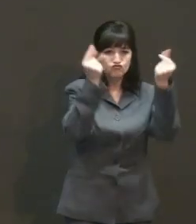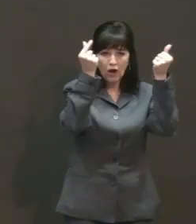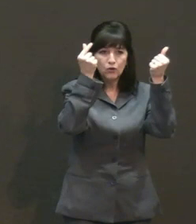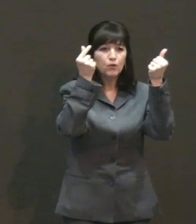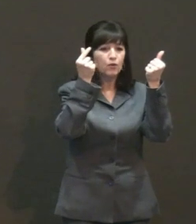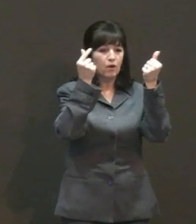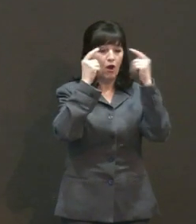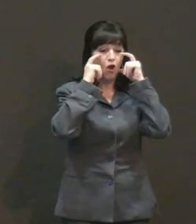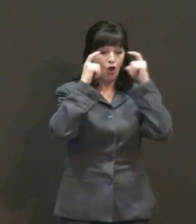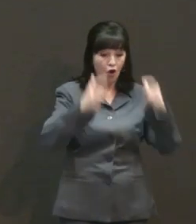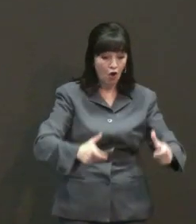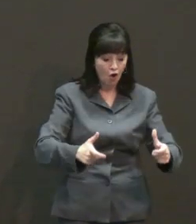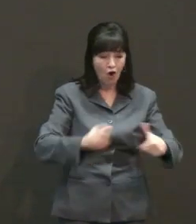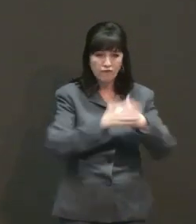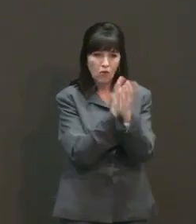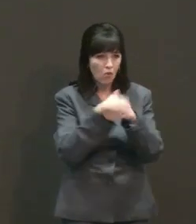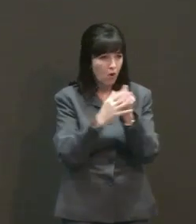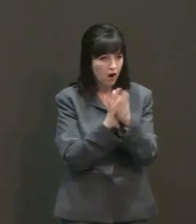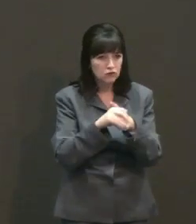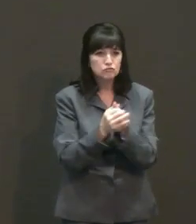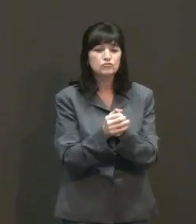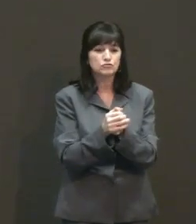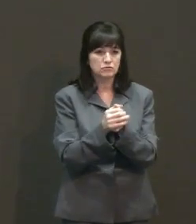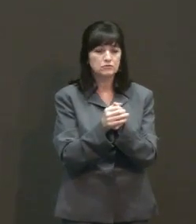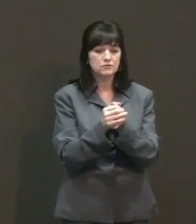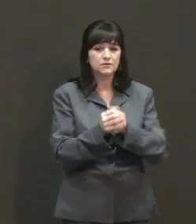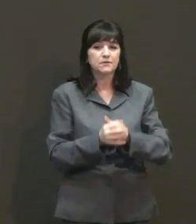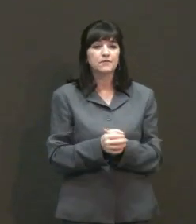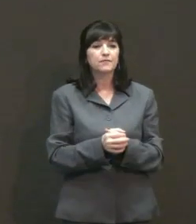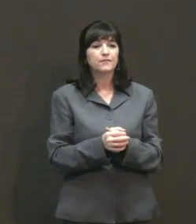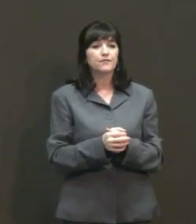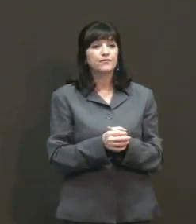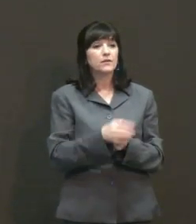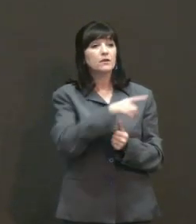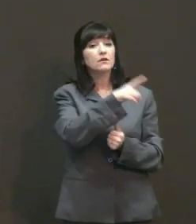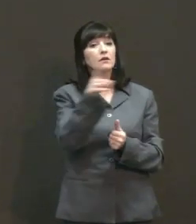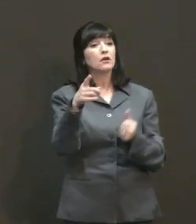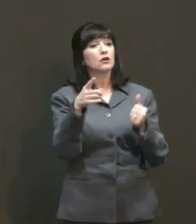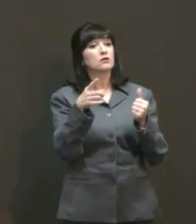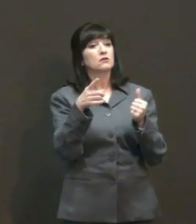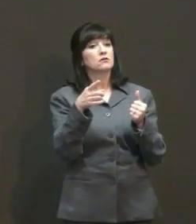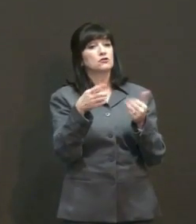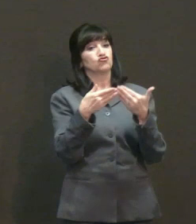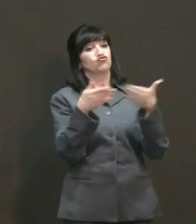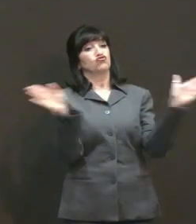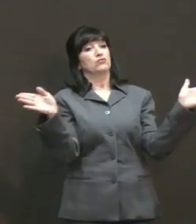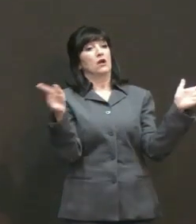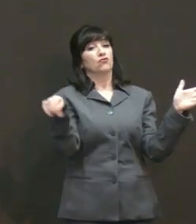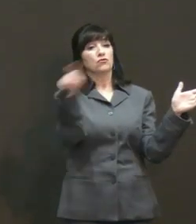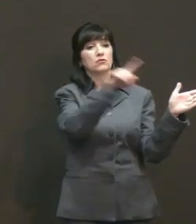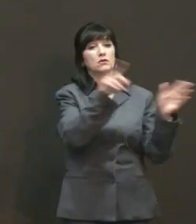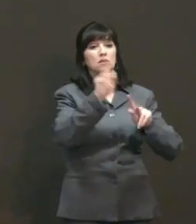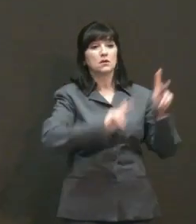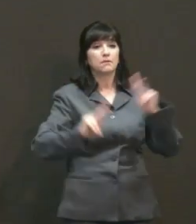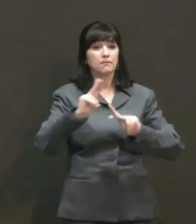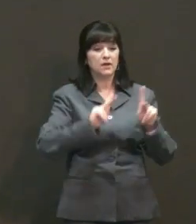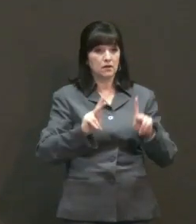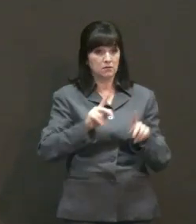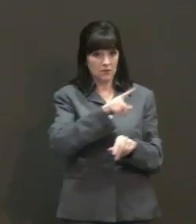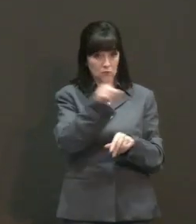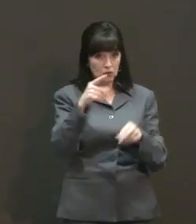well. So members of the general public are not recommended to use medical or